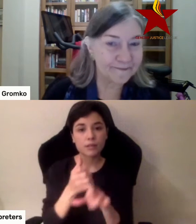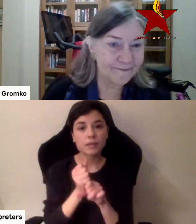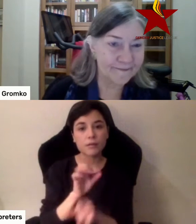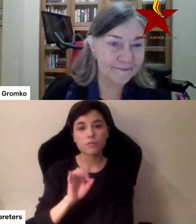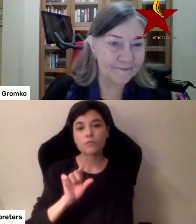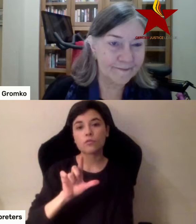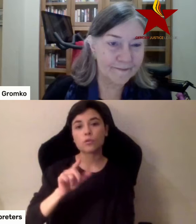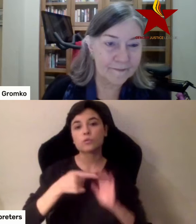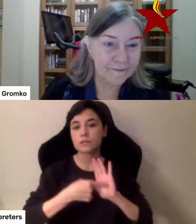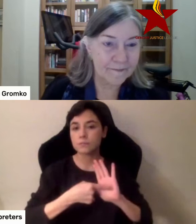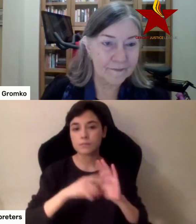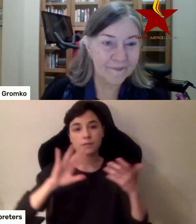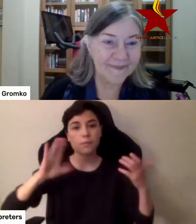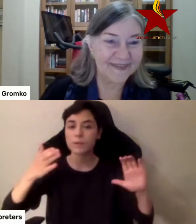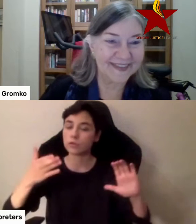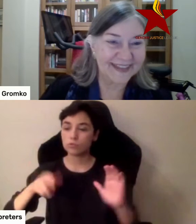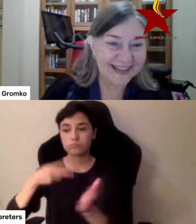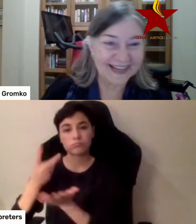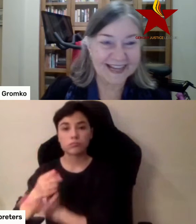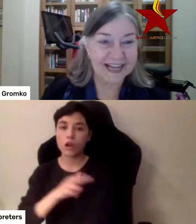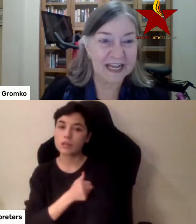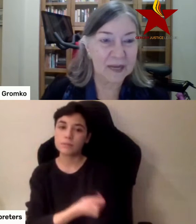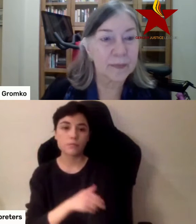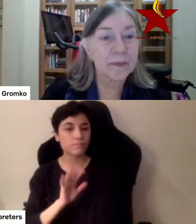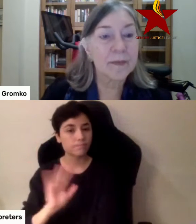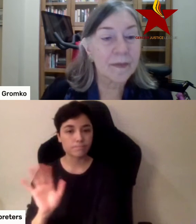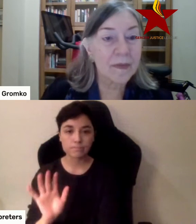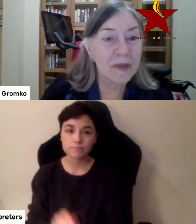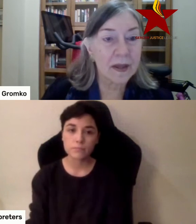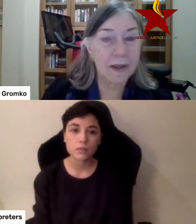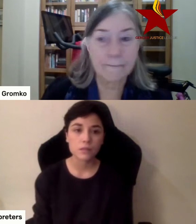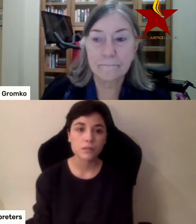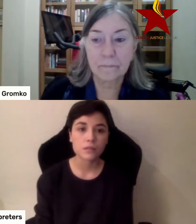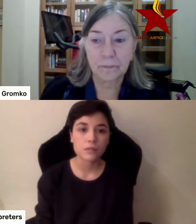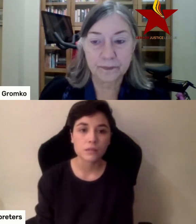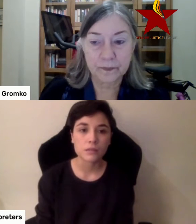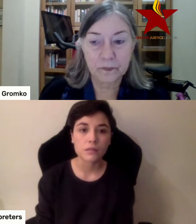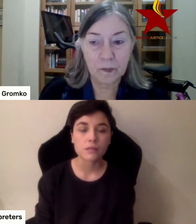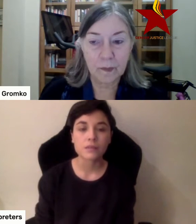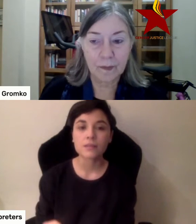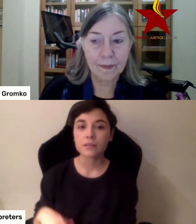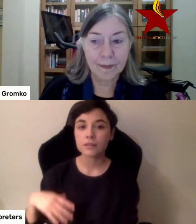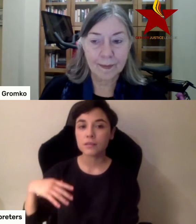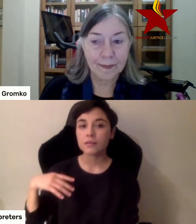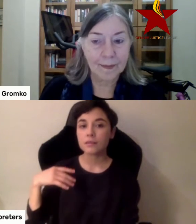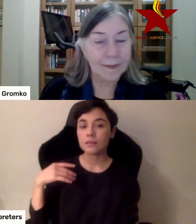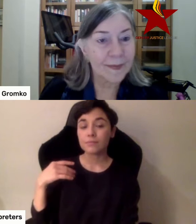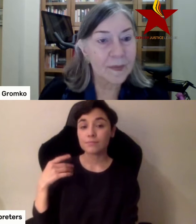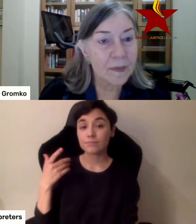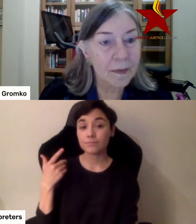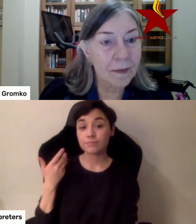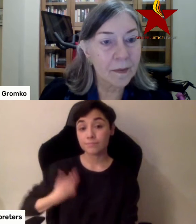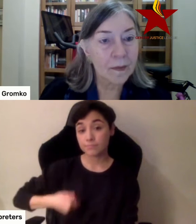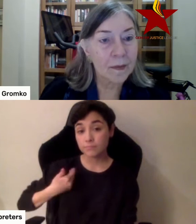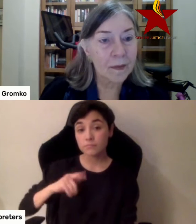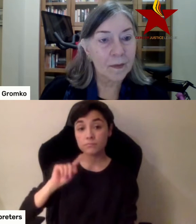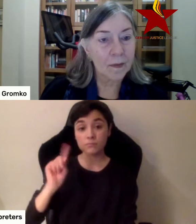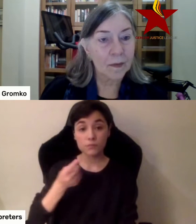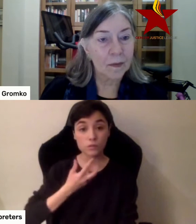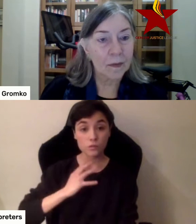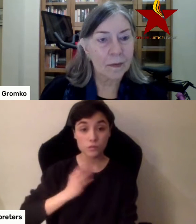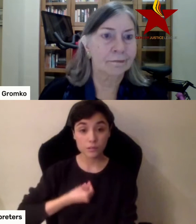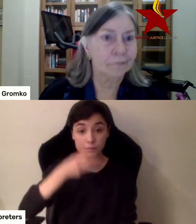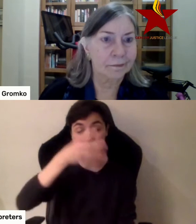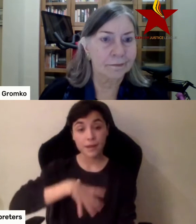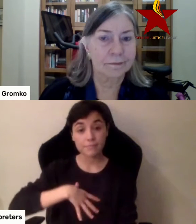that. Absolutely. Yeah. I think, in my opinion, I mean, I'm just, you know, a trans guy who doesn't know anything,